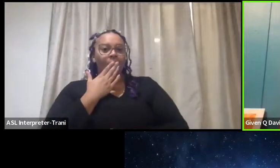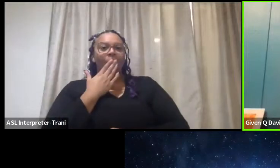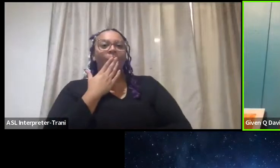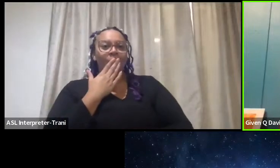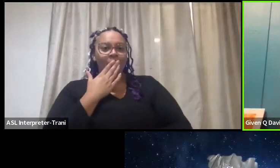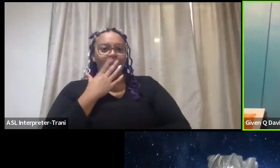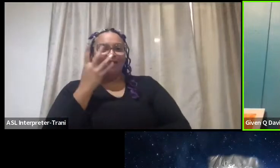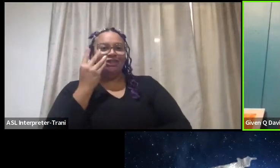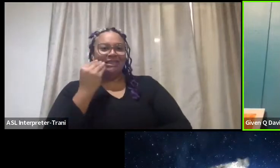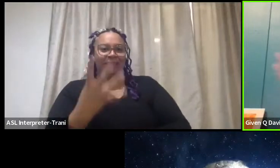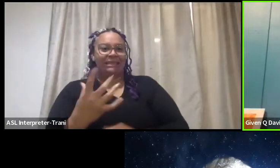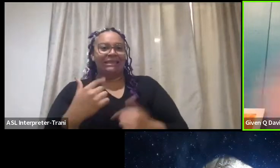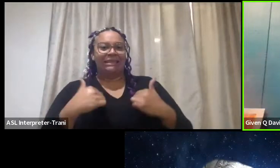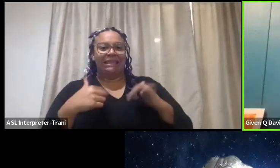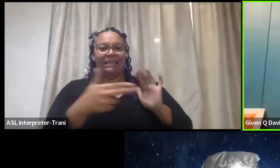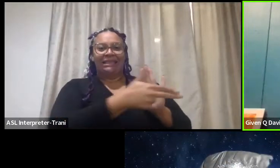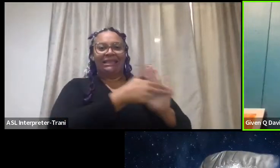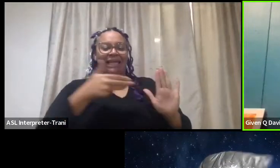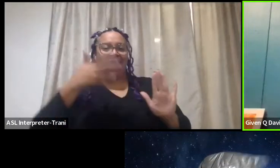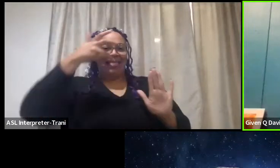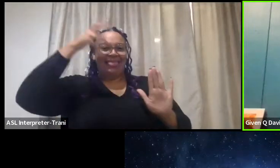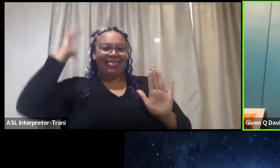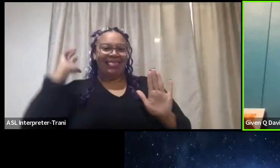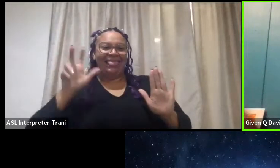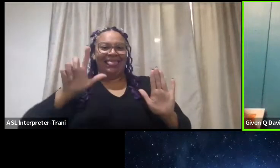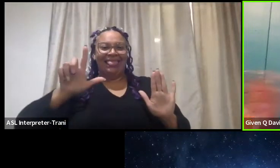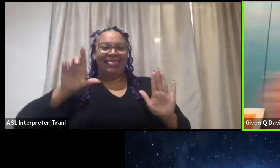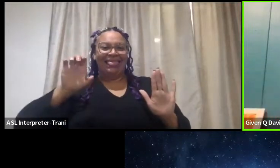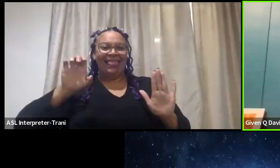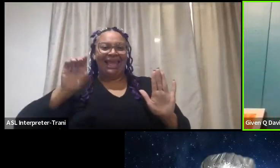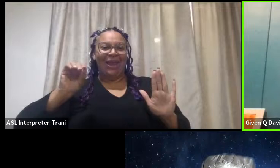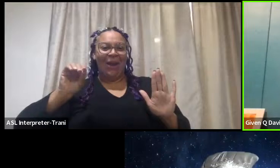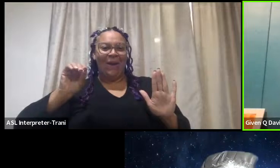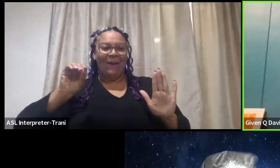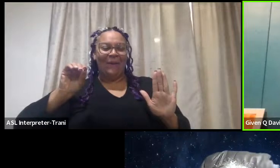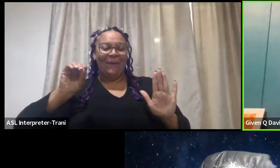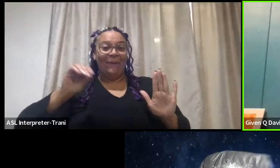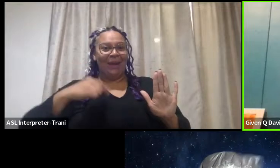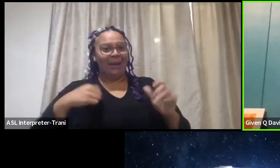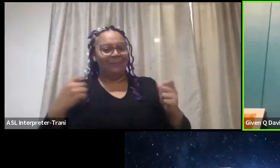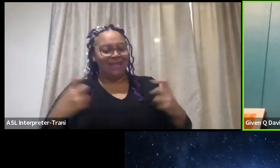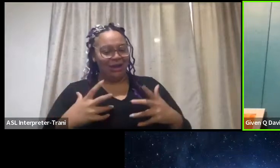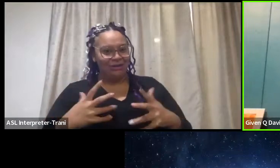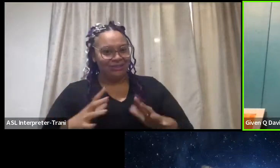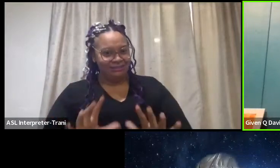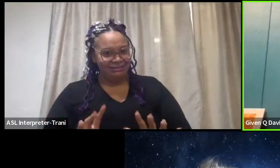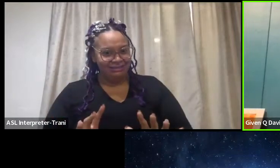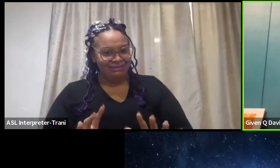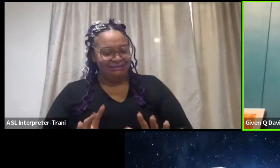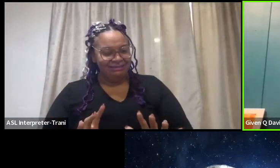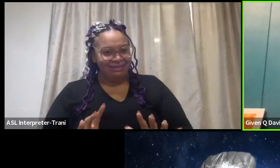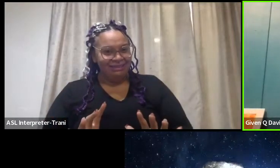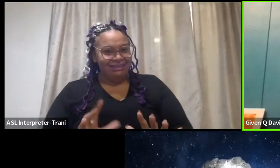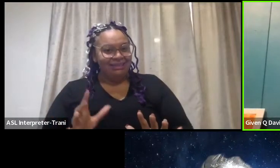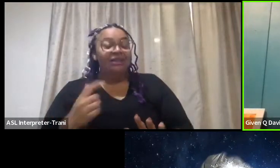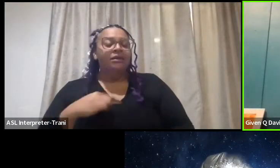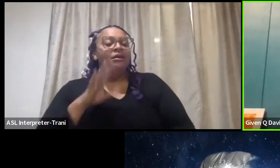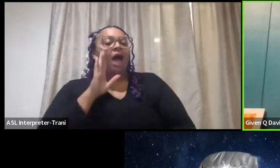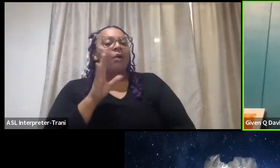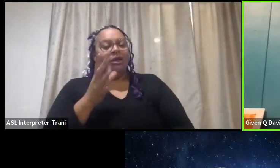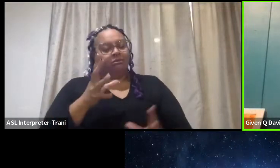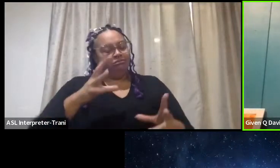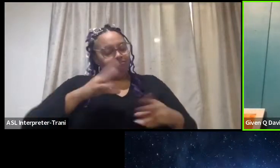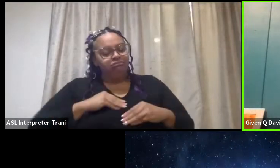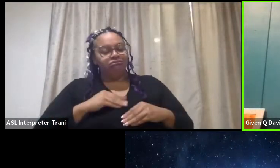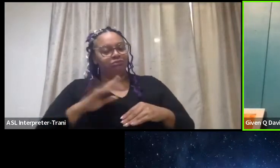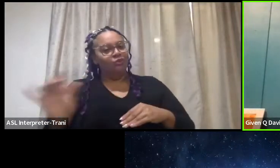a Leo. We'll get to that later, and I'm scared. So I'll get it too. Don't worry. Don't worry. But